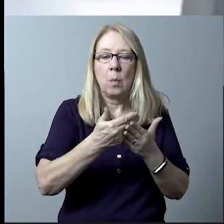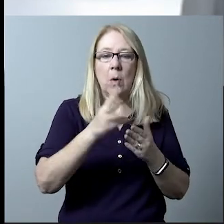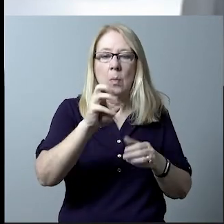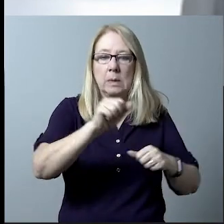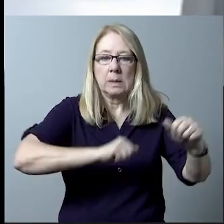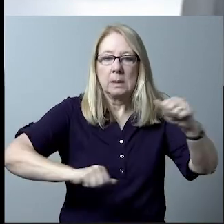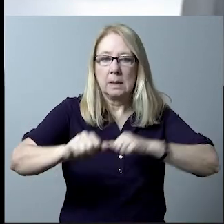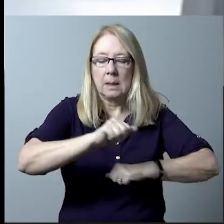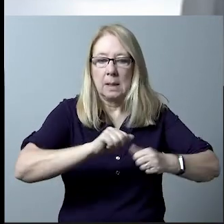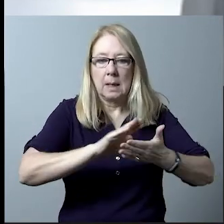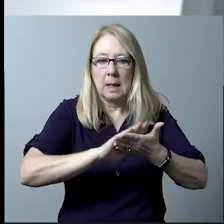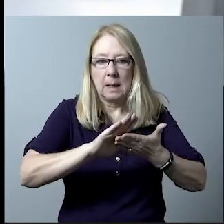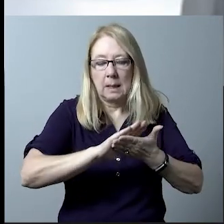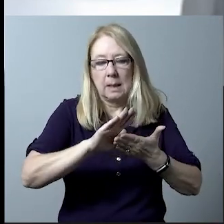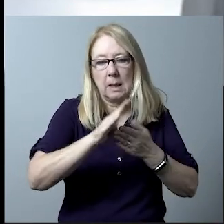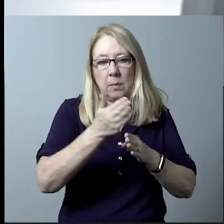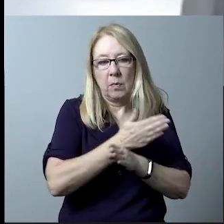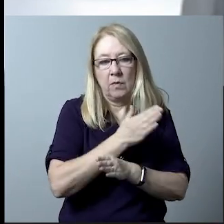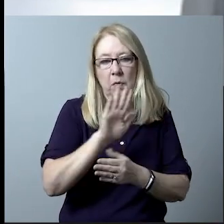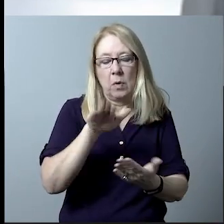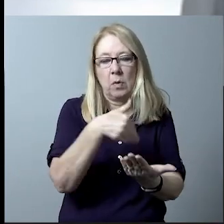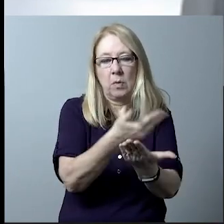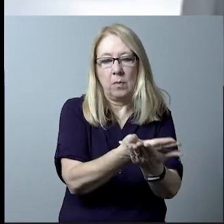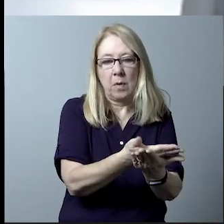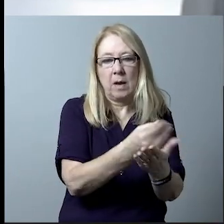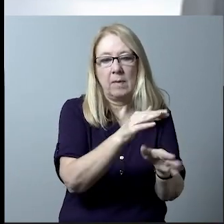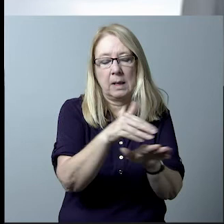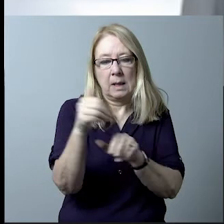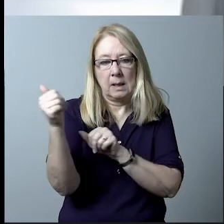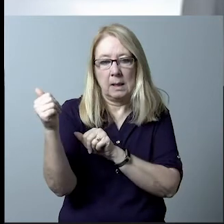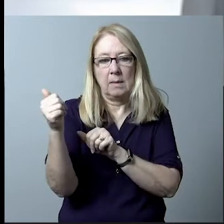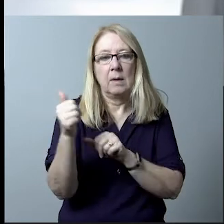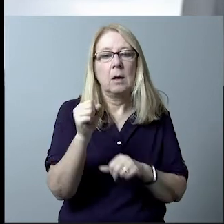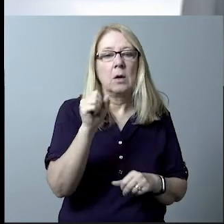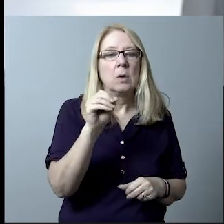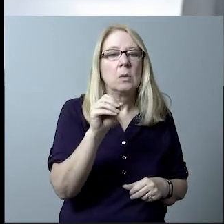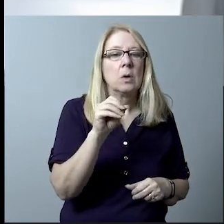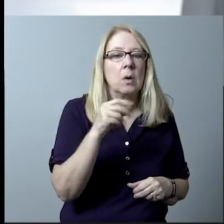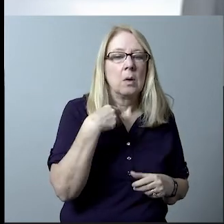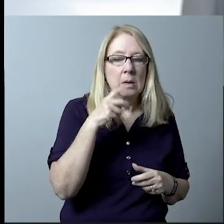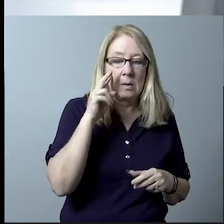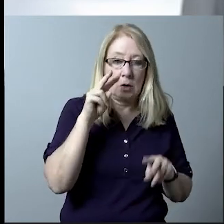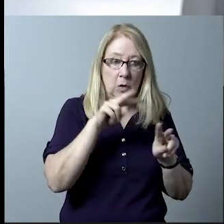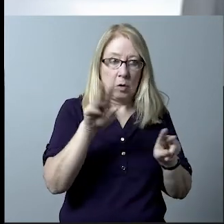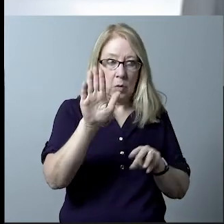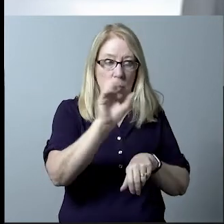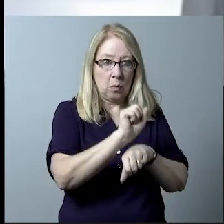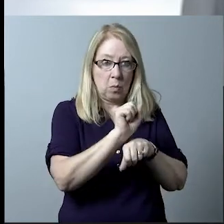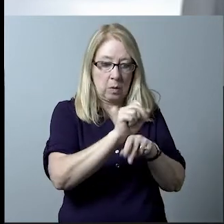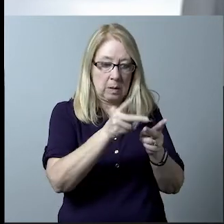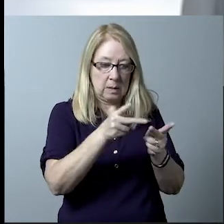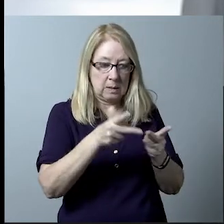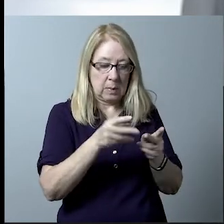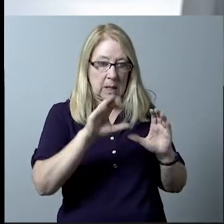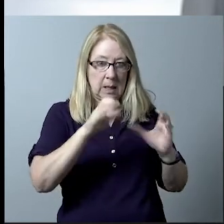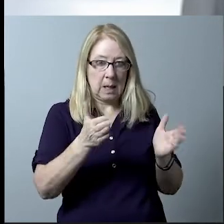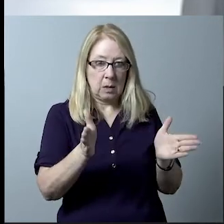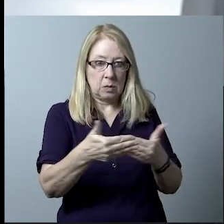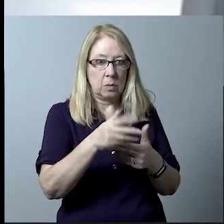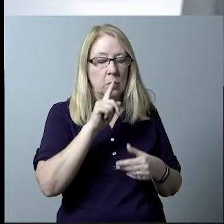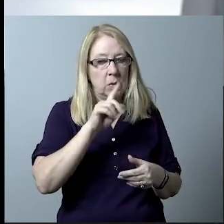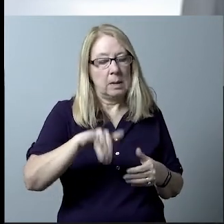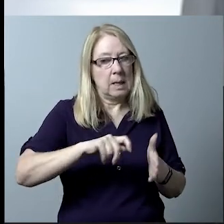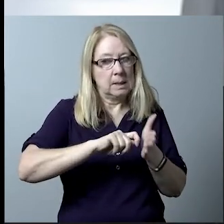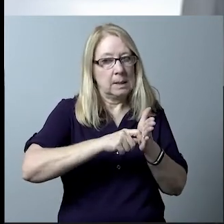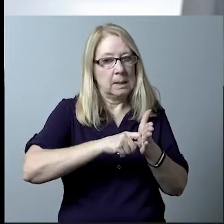it was disinfected pre the students coming in and when they're leaving. So just keep that in mind as you're looking at your workspace and